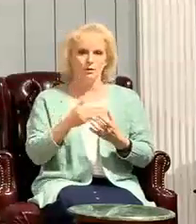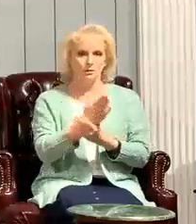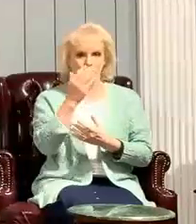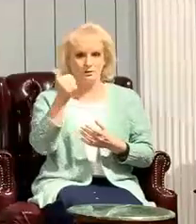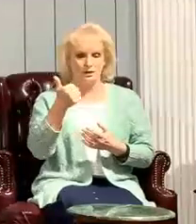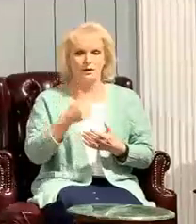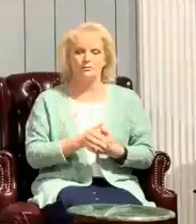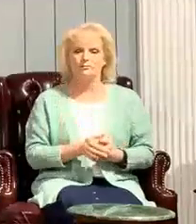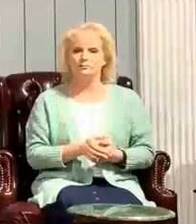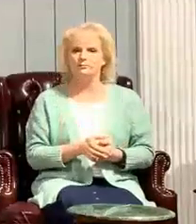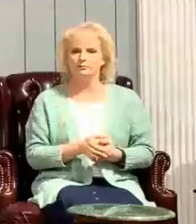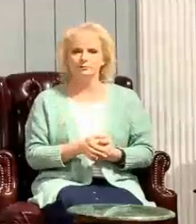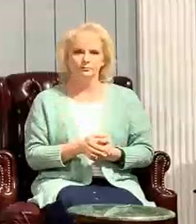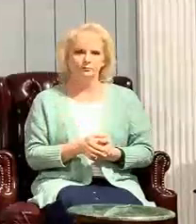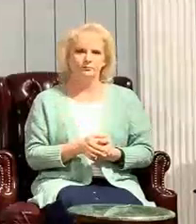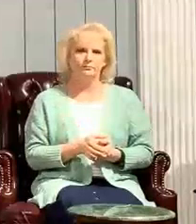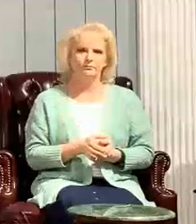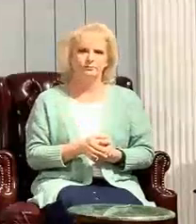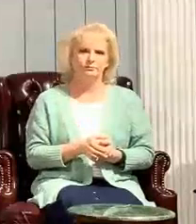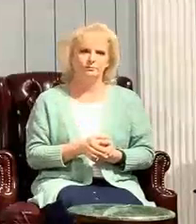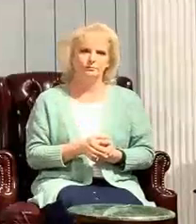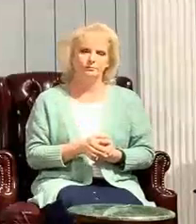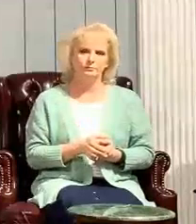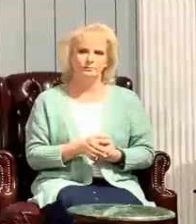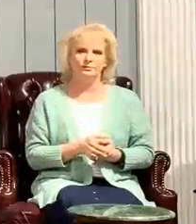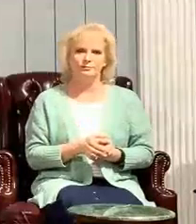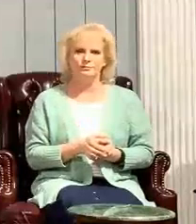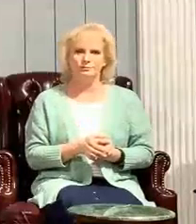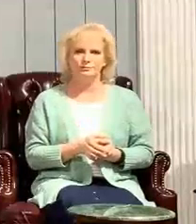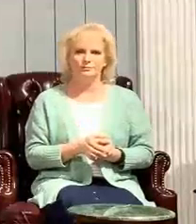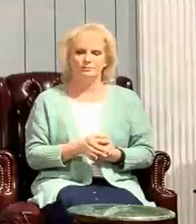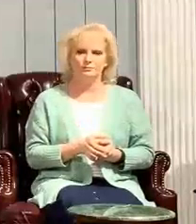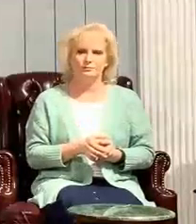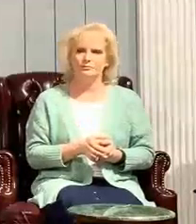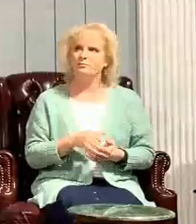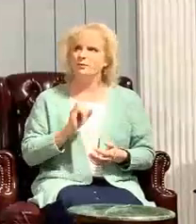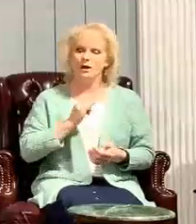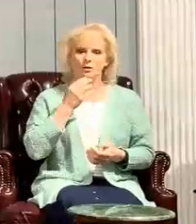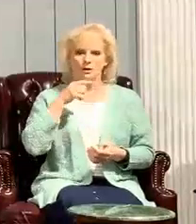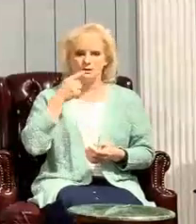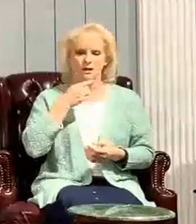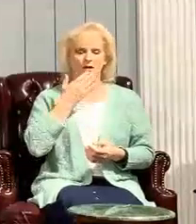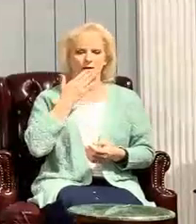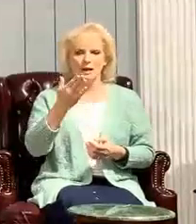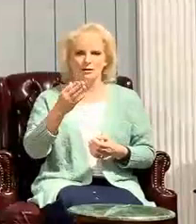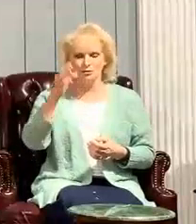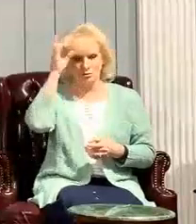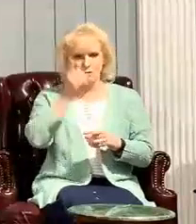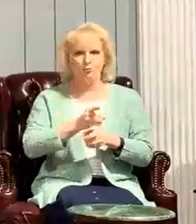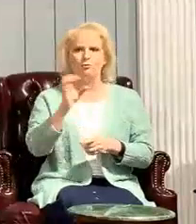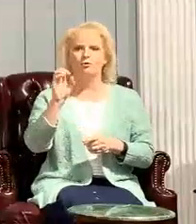this morning. Deuteronomy chapter 15, verses 1 through 10. I do want to say thank you to Brother Orozco for